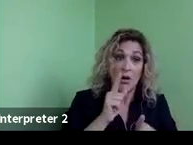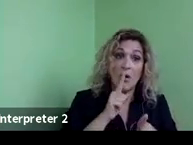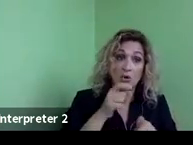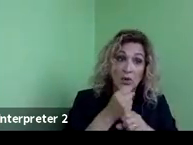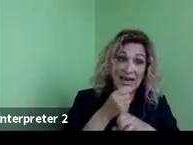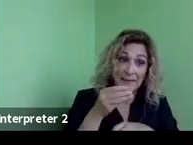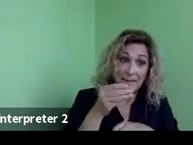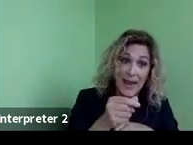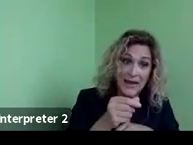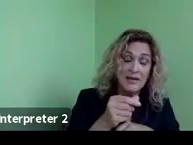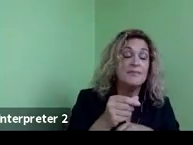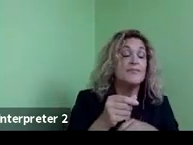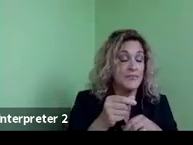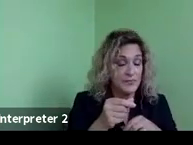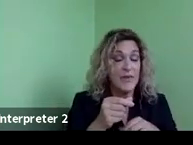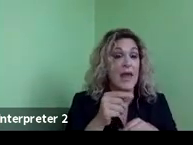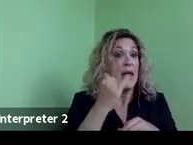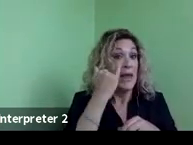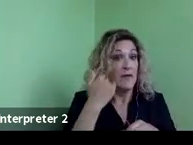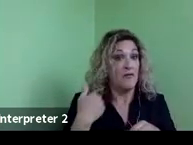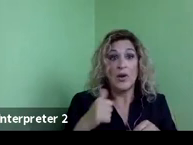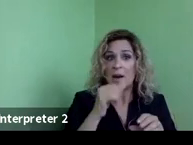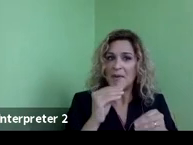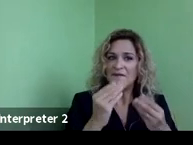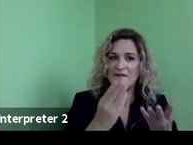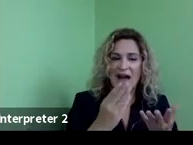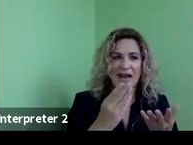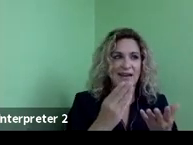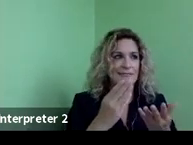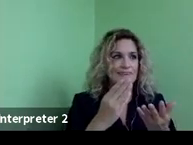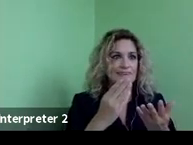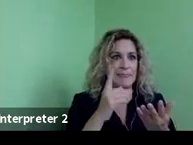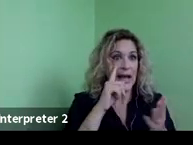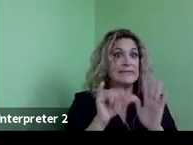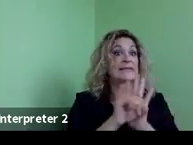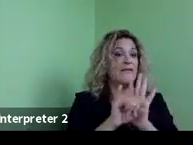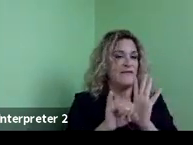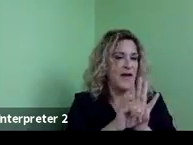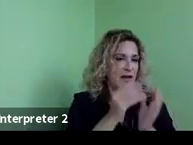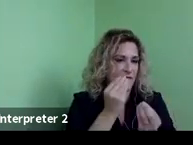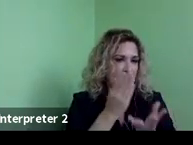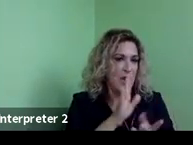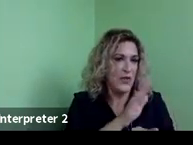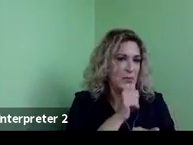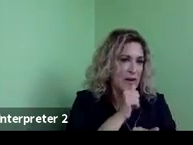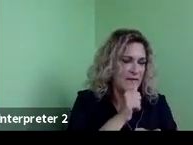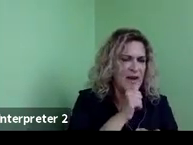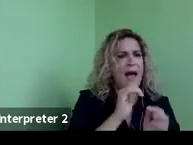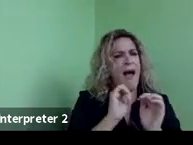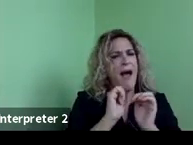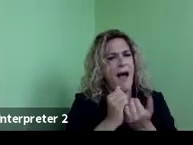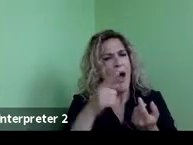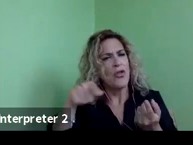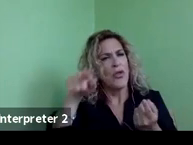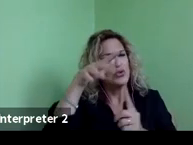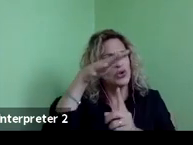not providing personally identifying information, how do the local districts know? So I